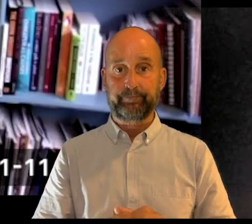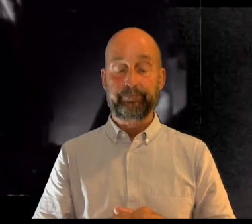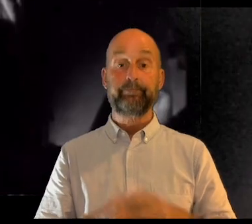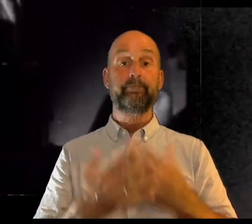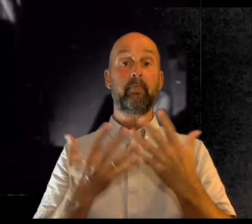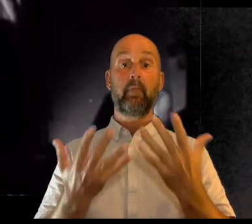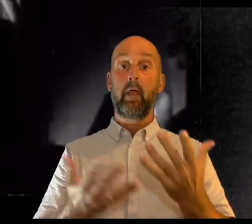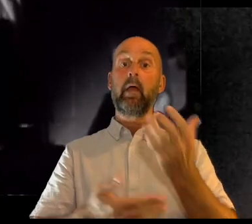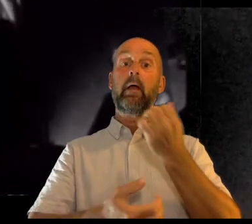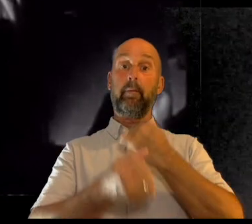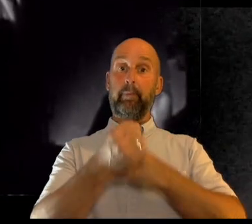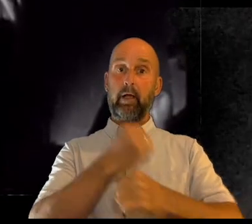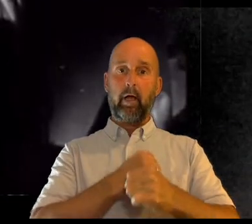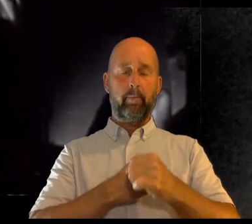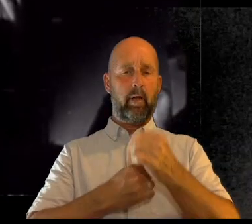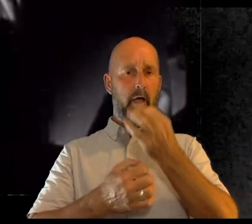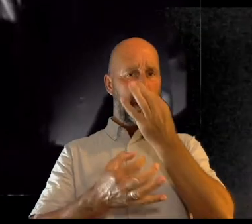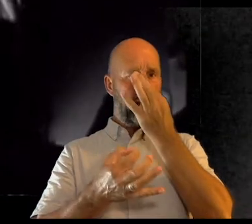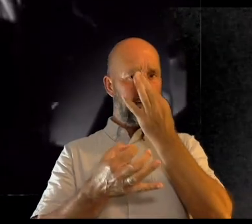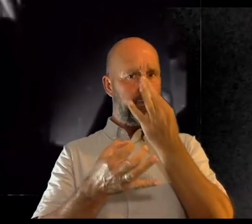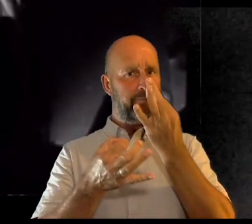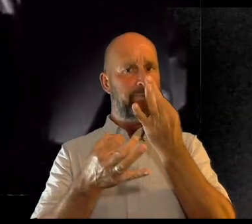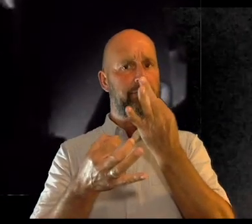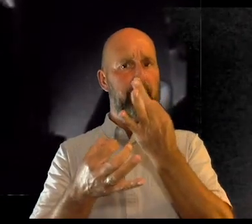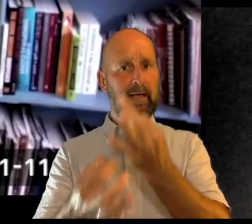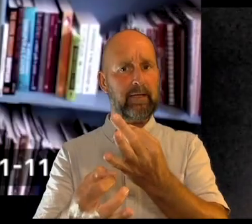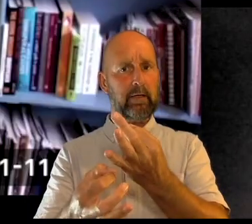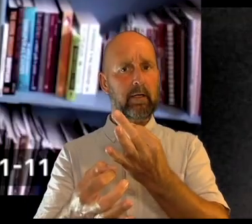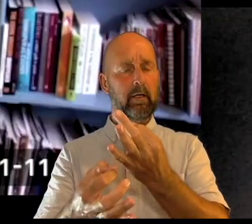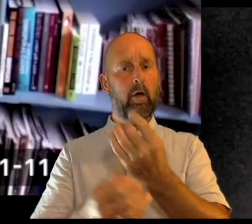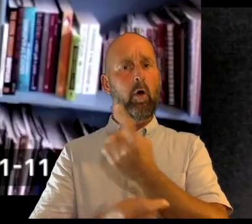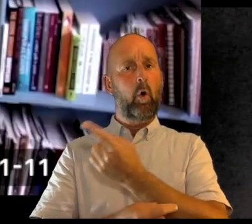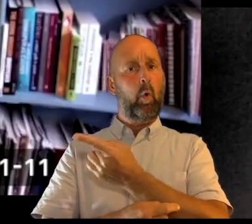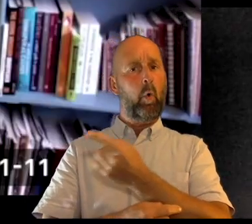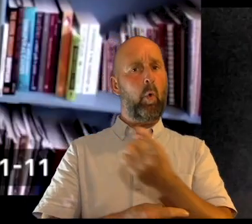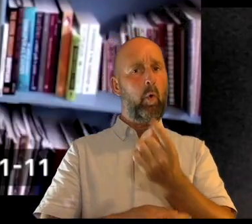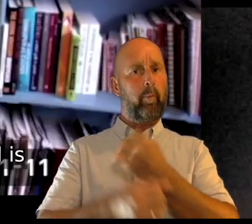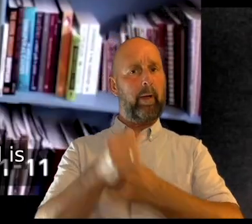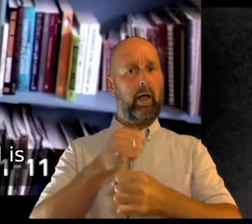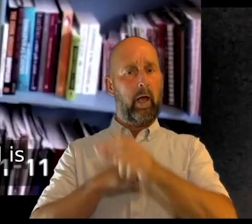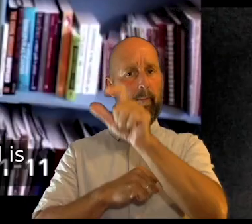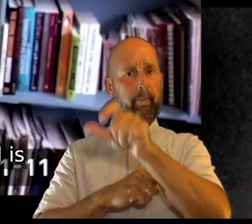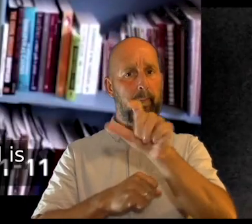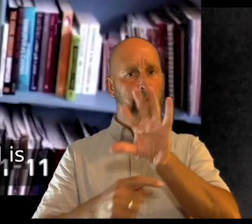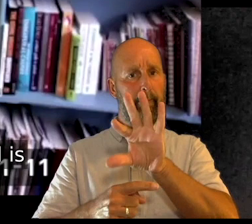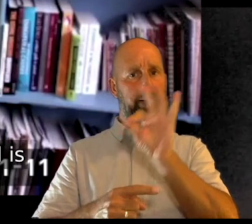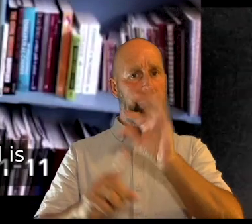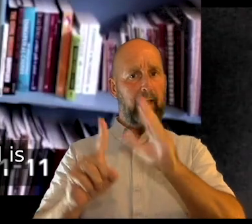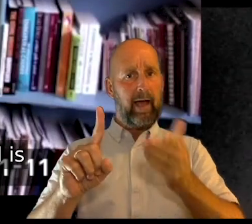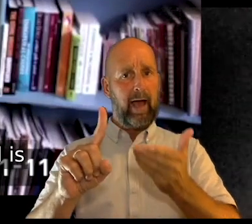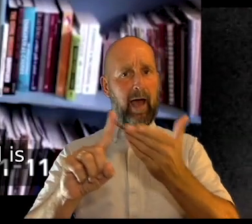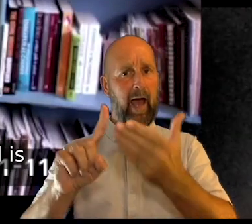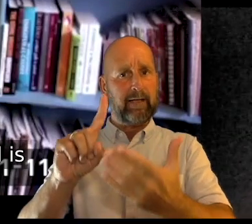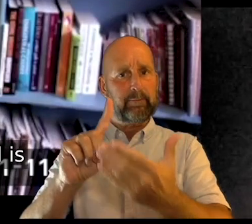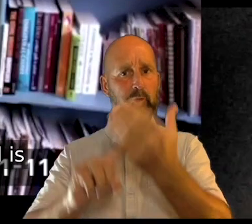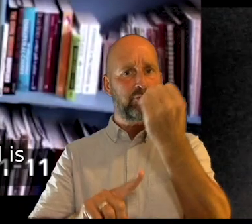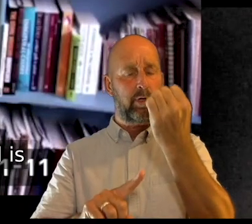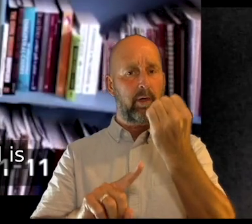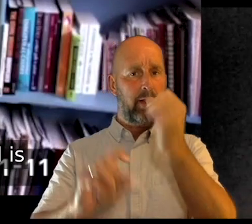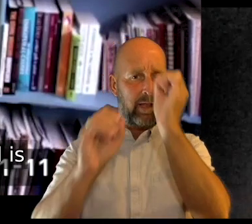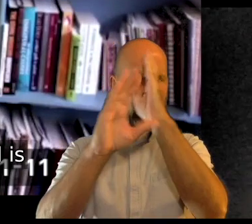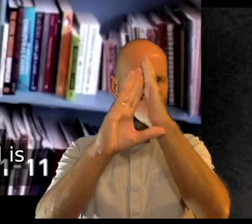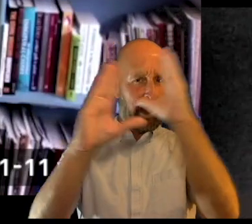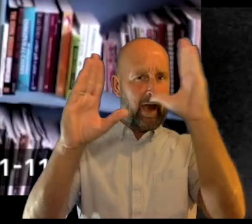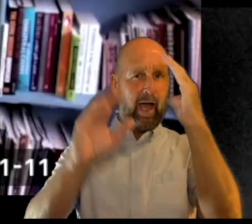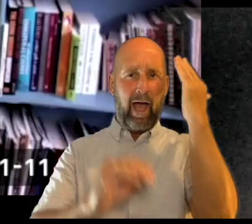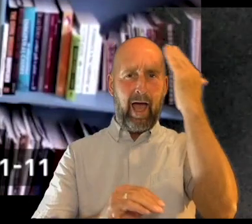And I became fascinated by who gets to be aspirational, who gets to decide what aspirational